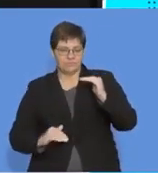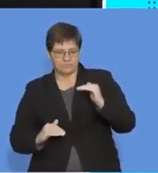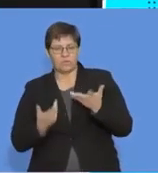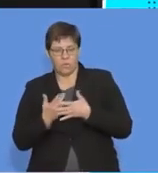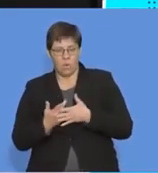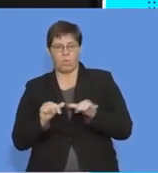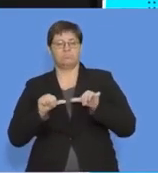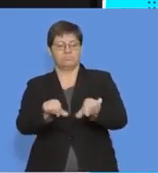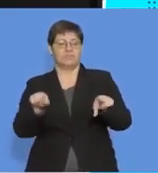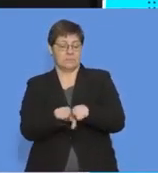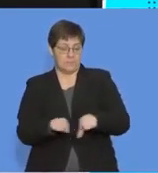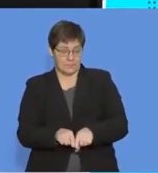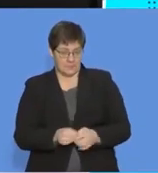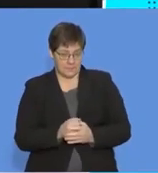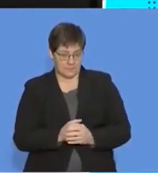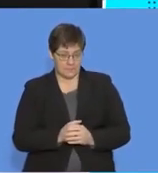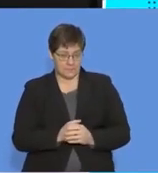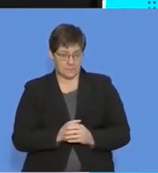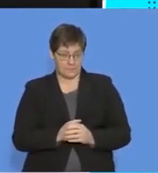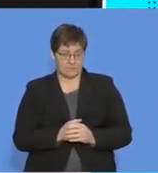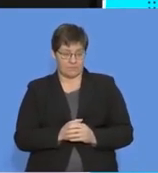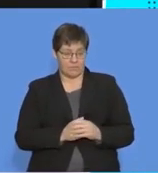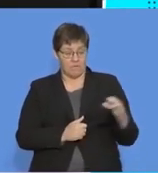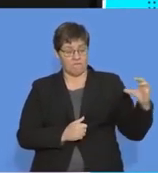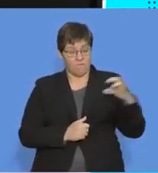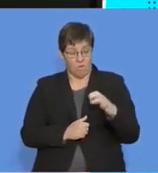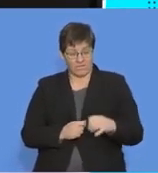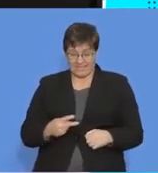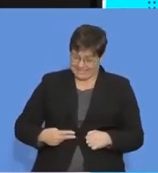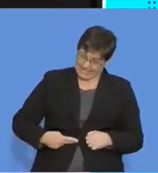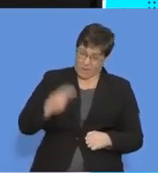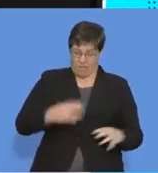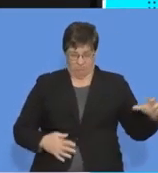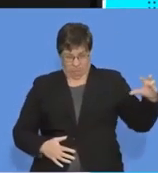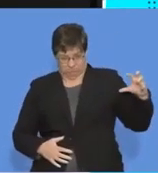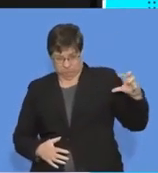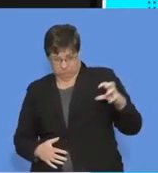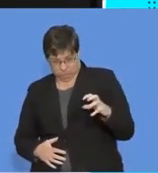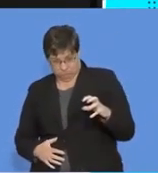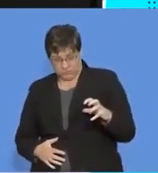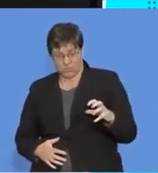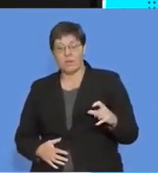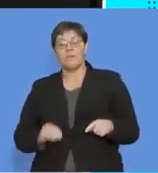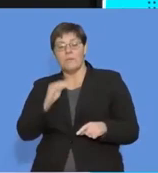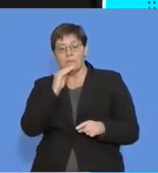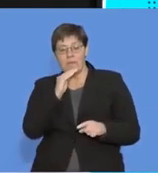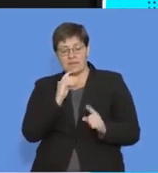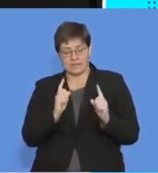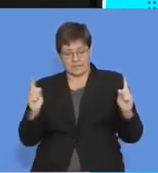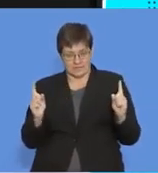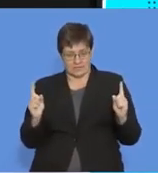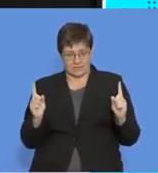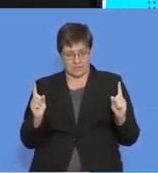decrease, or remain the same, okay? So if the force becomes double, it means to some extent the